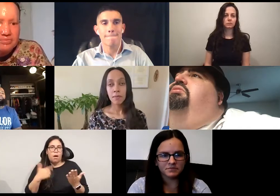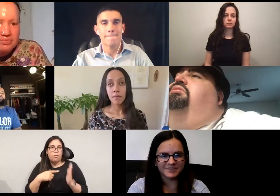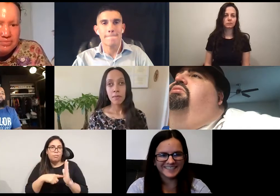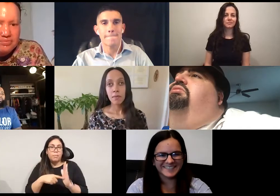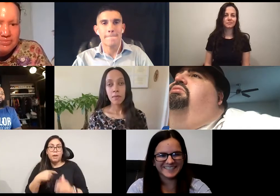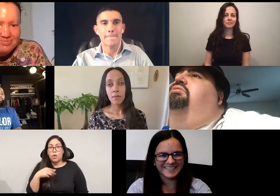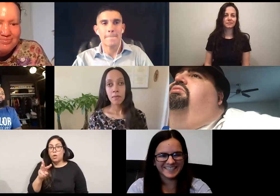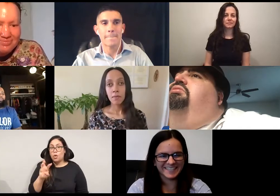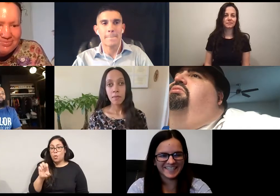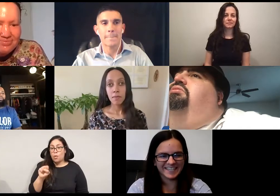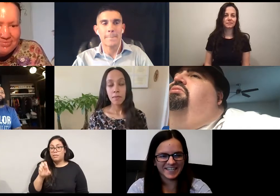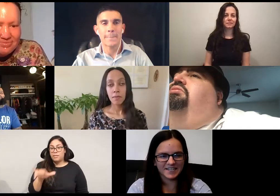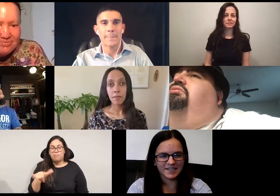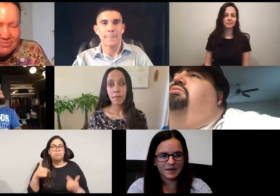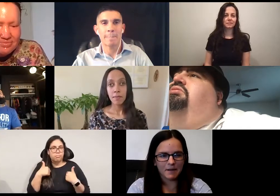speaking.